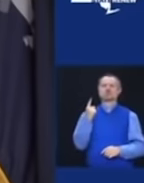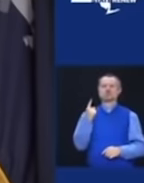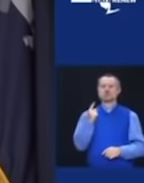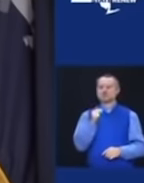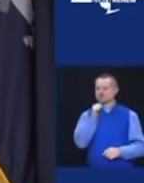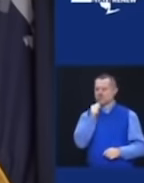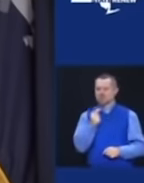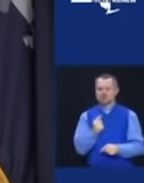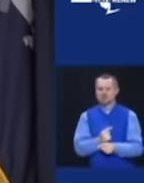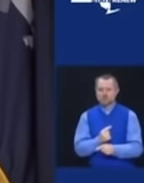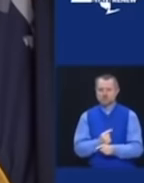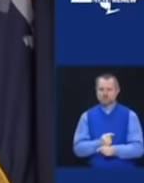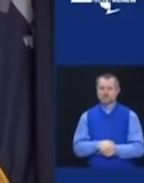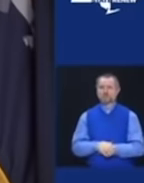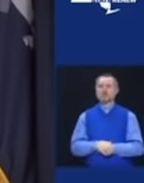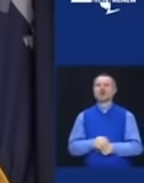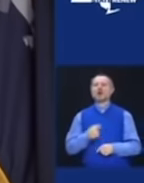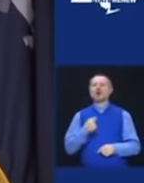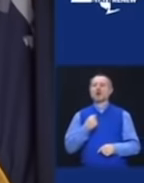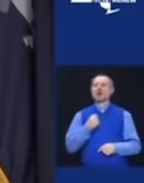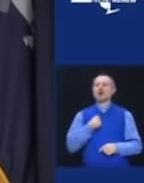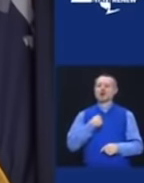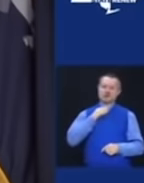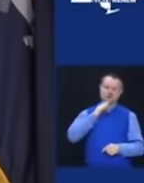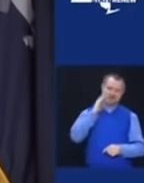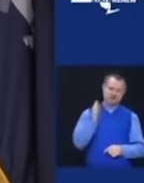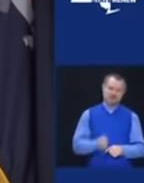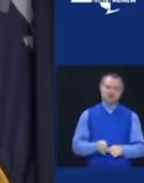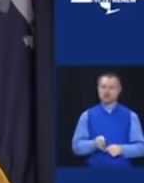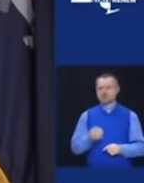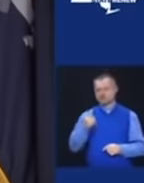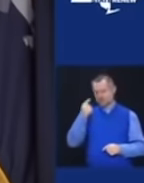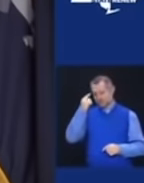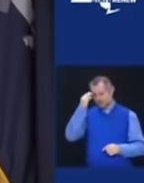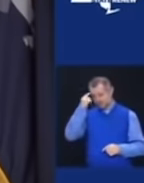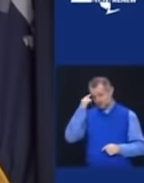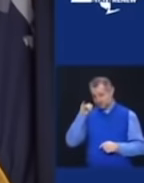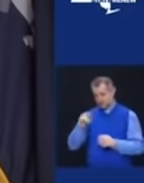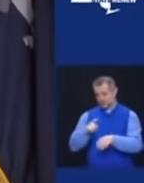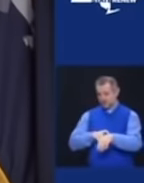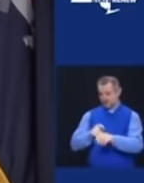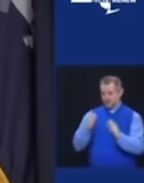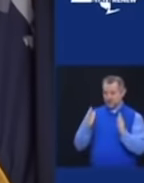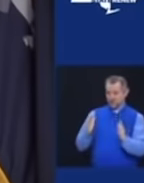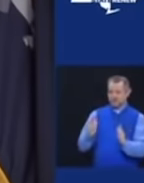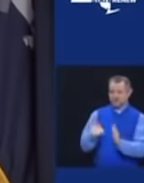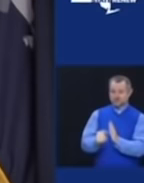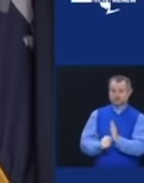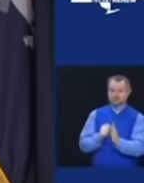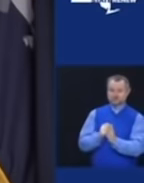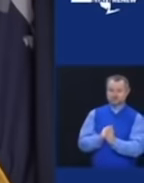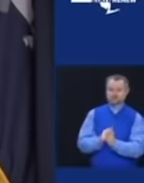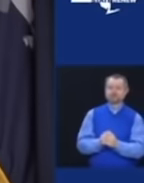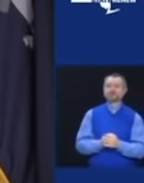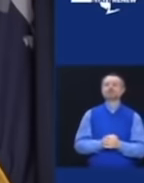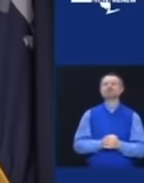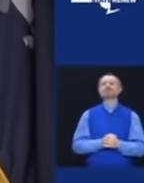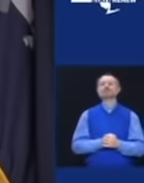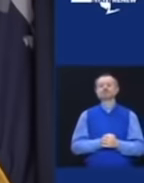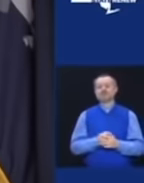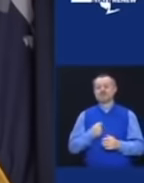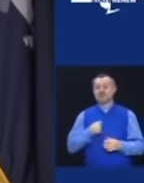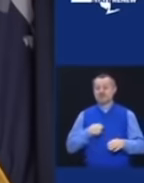I never knew at the time that I was making anyone feel